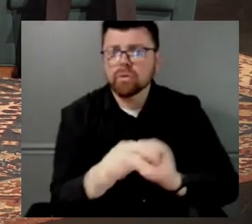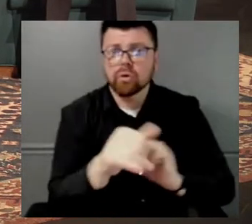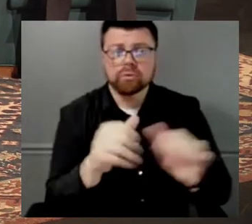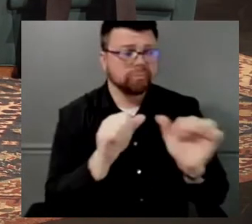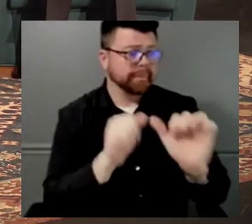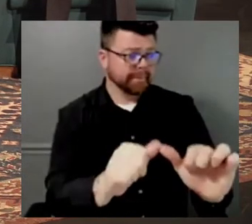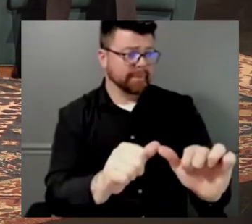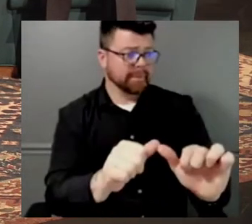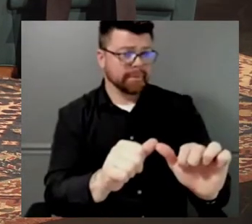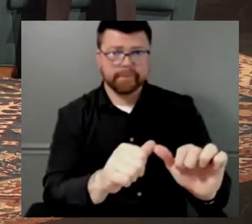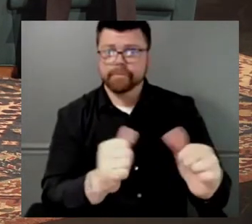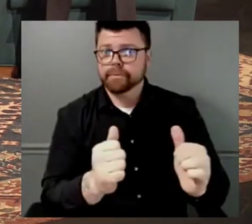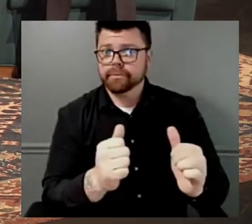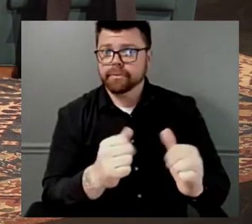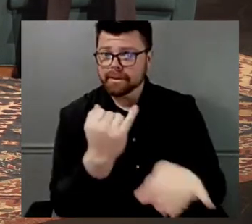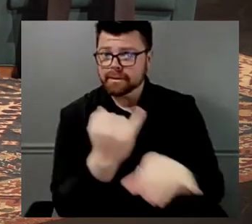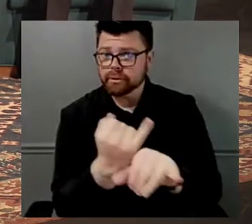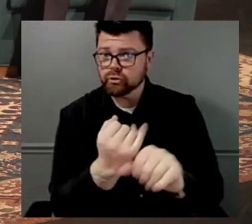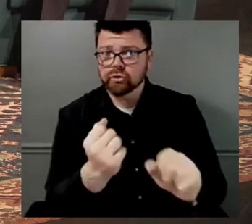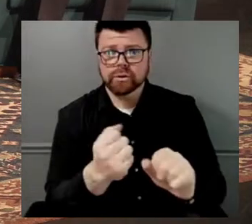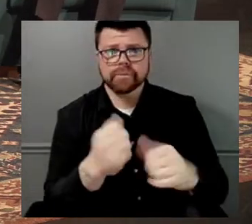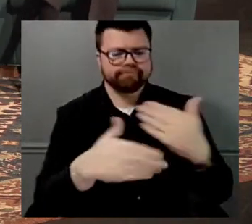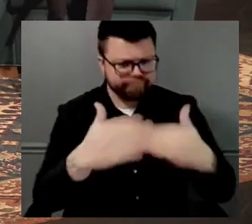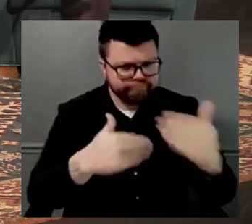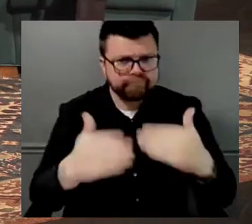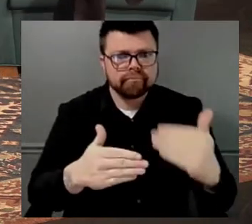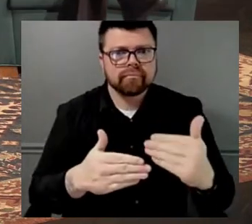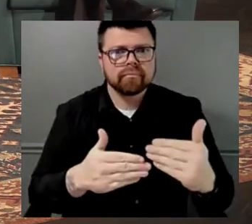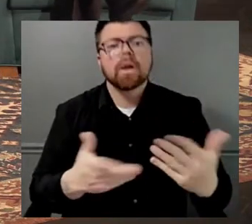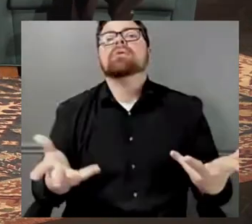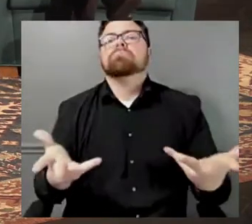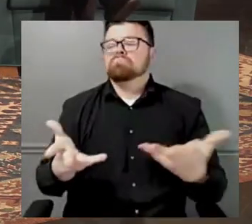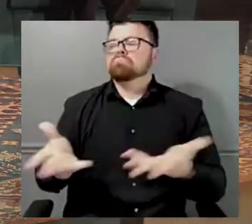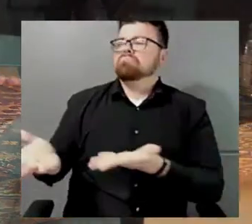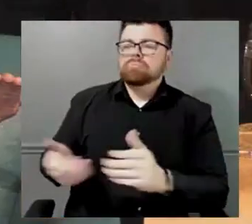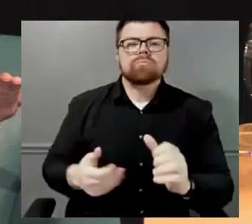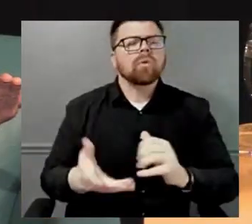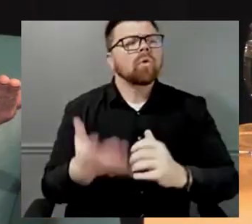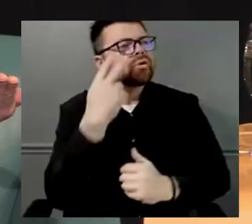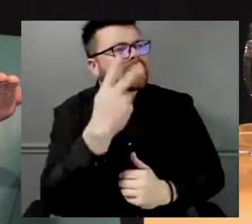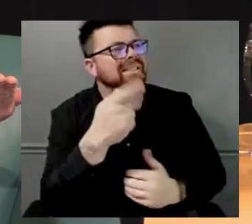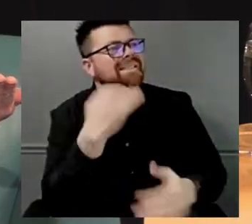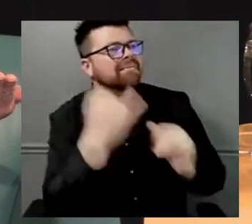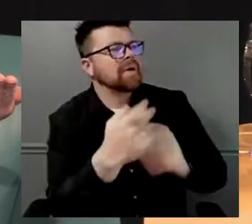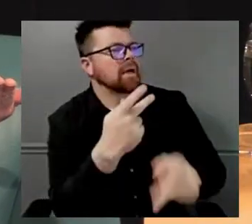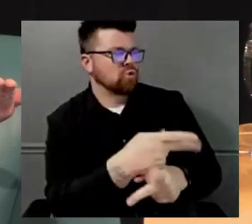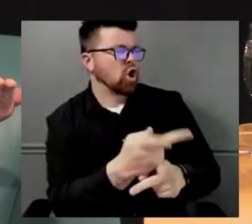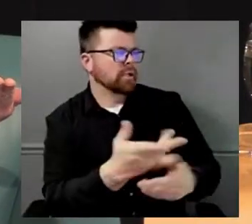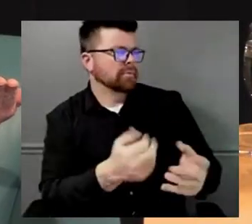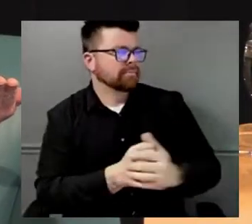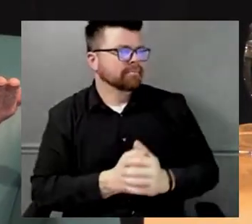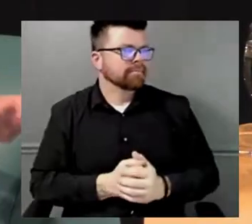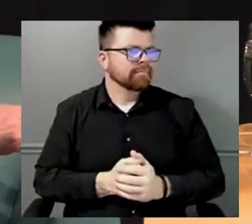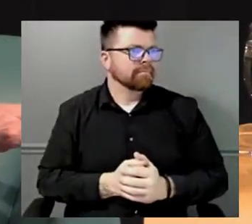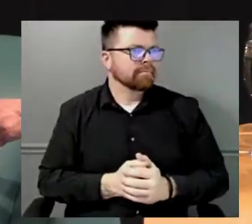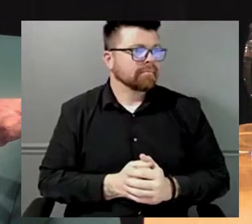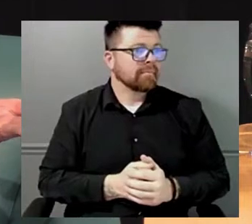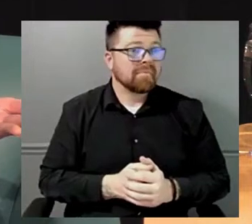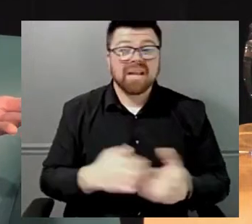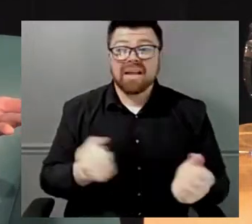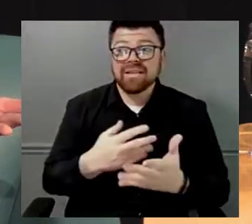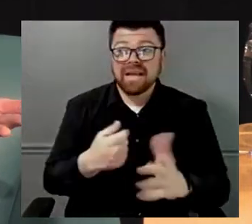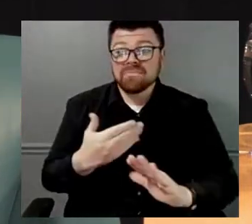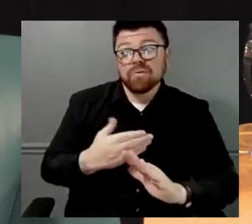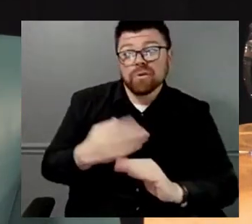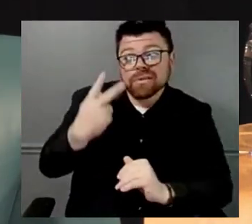institution and keeps it going. Well, what you see is the final product, but what you don't see until Justice's